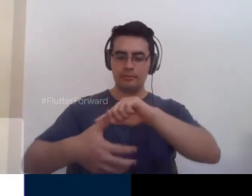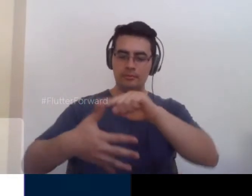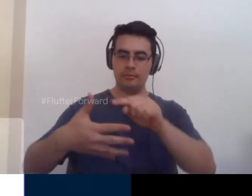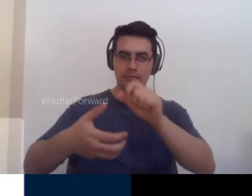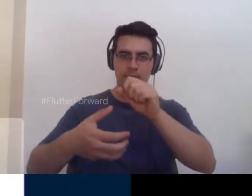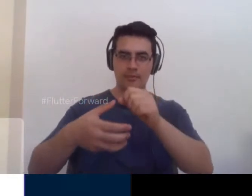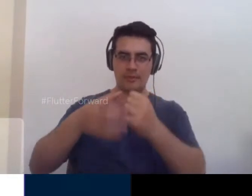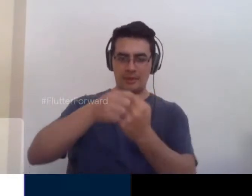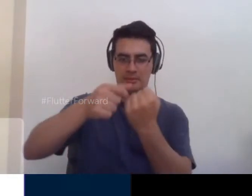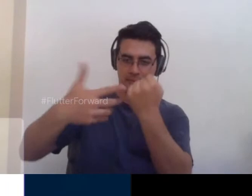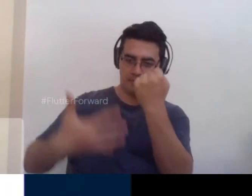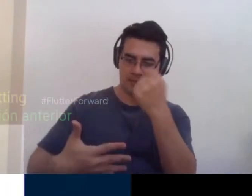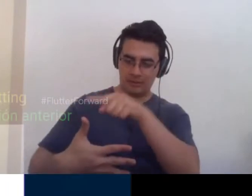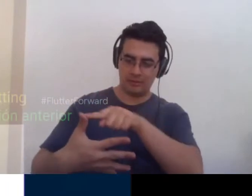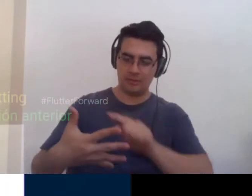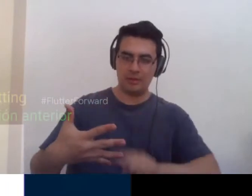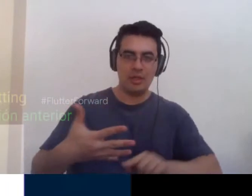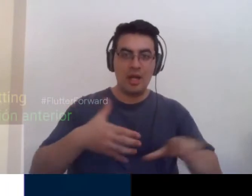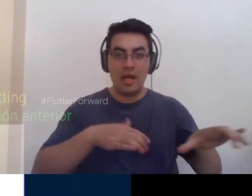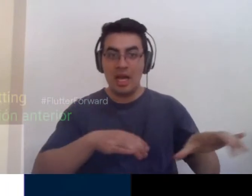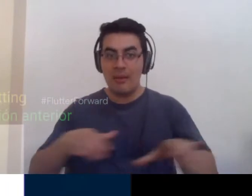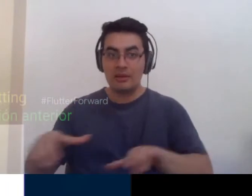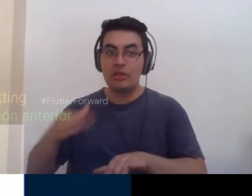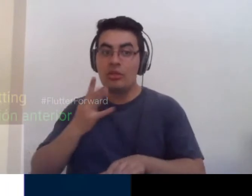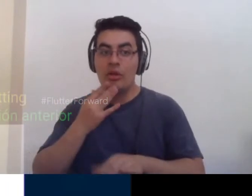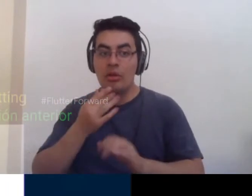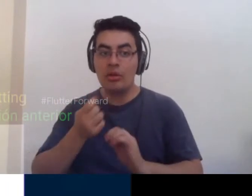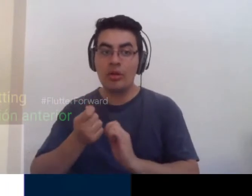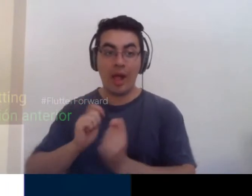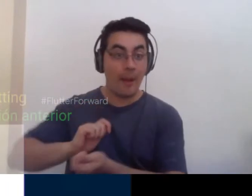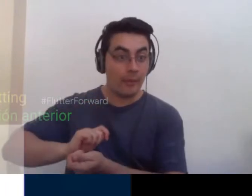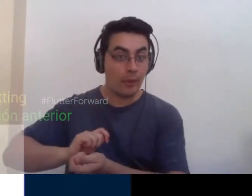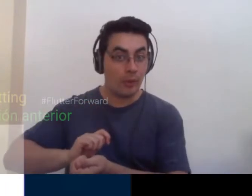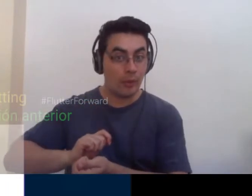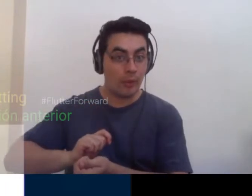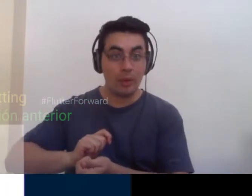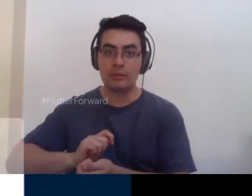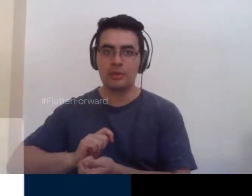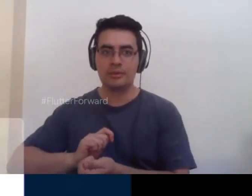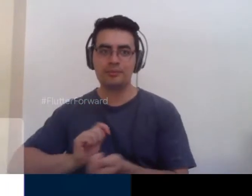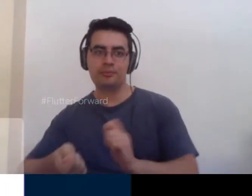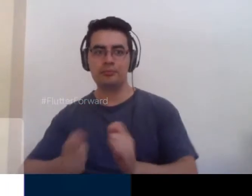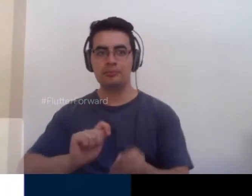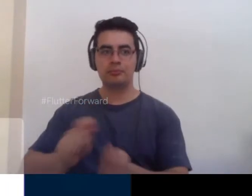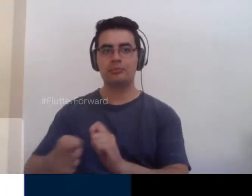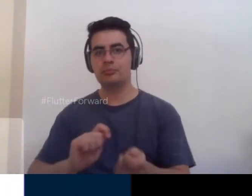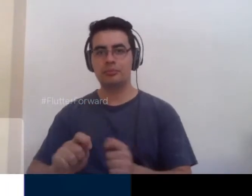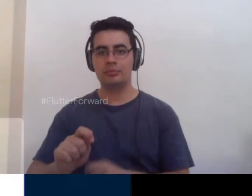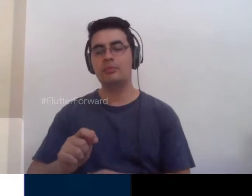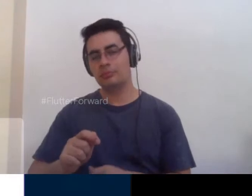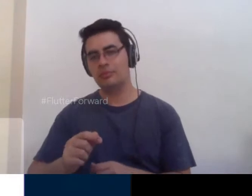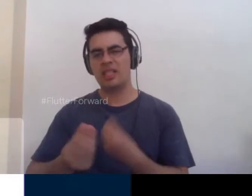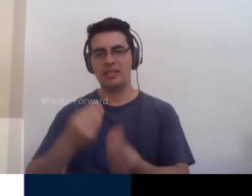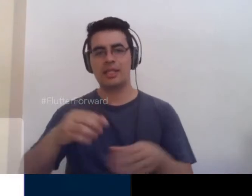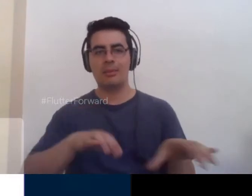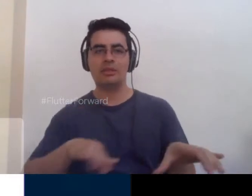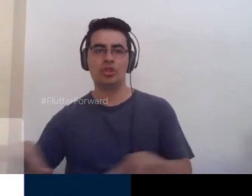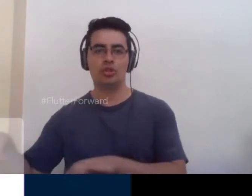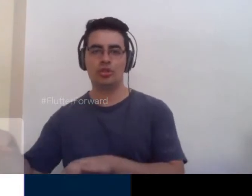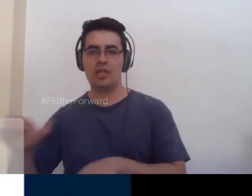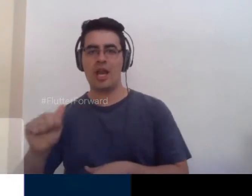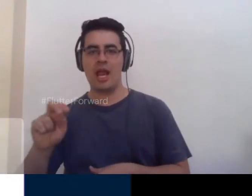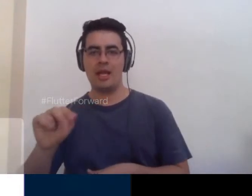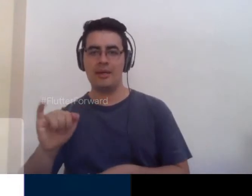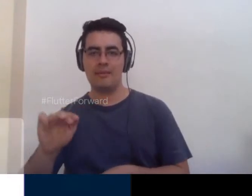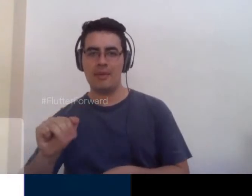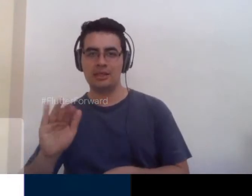changed, the widget automatically animates from the old setting to the new one. Let's